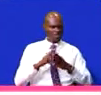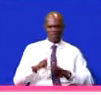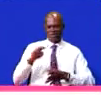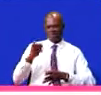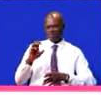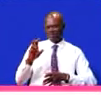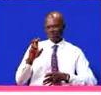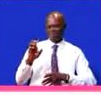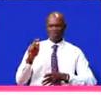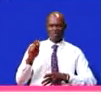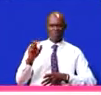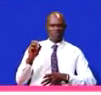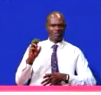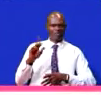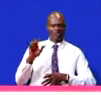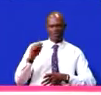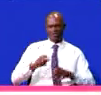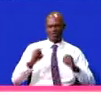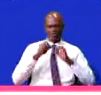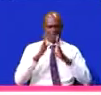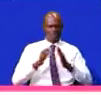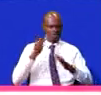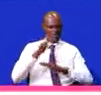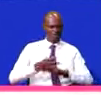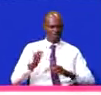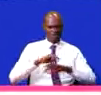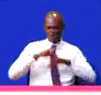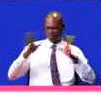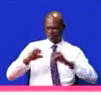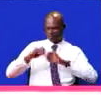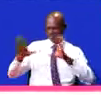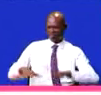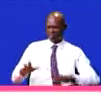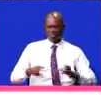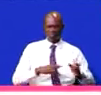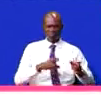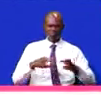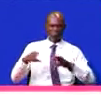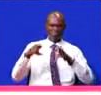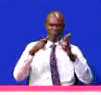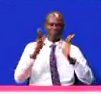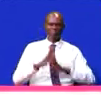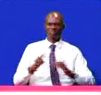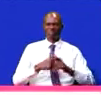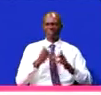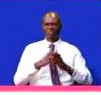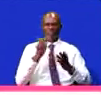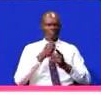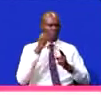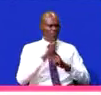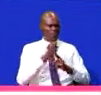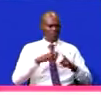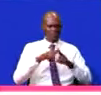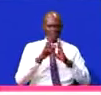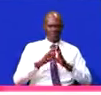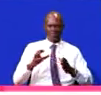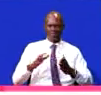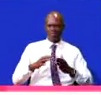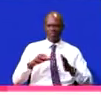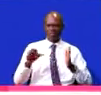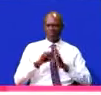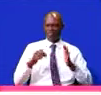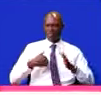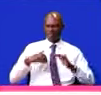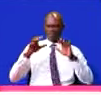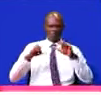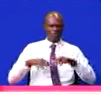once we dump our waste everywhere, all of them are going to the lake, and also it's going to affect our aquatic animals. So kindly